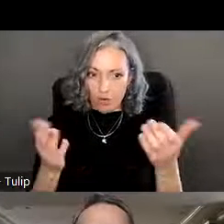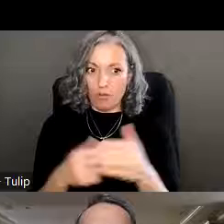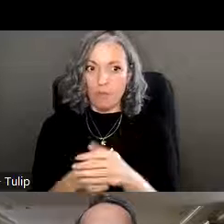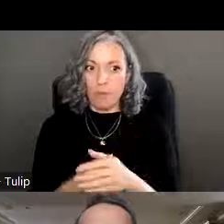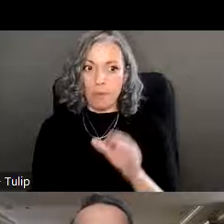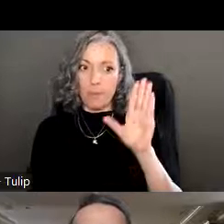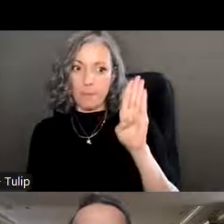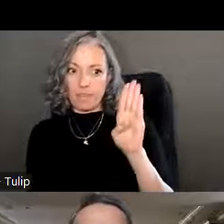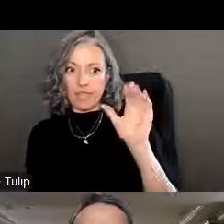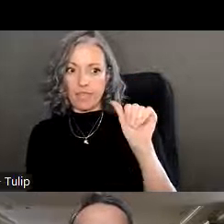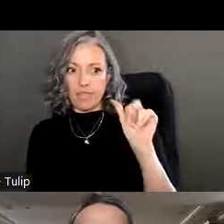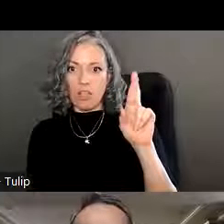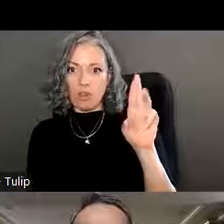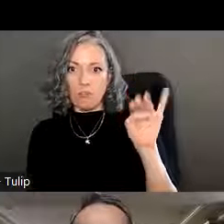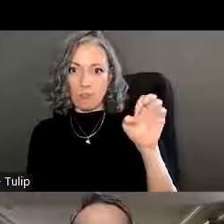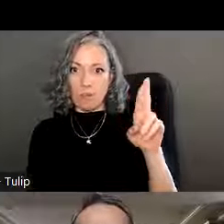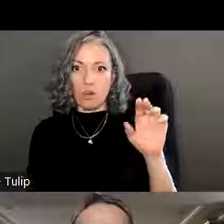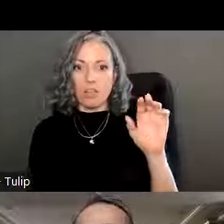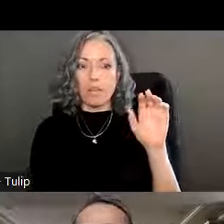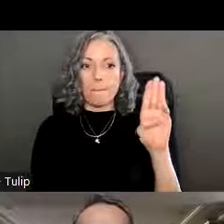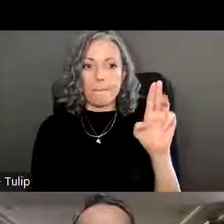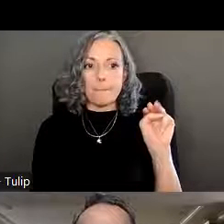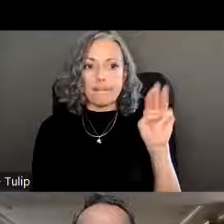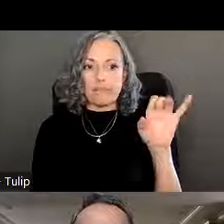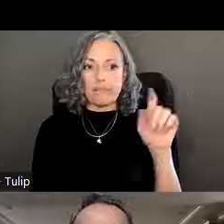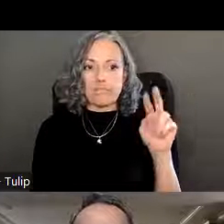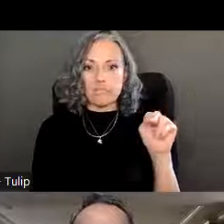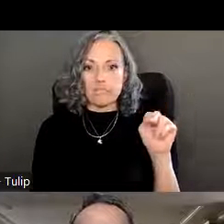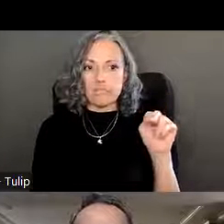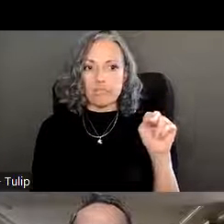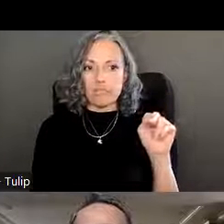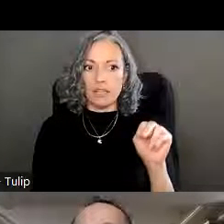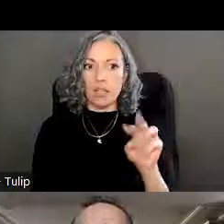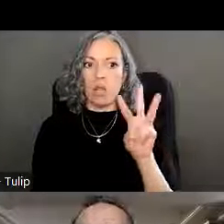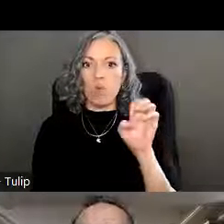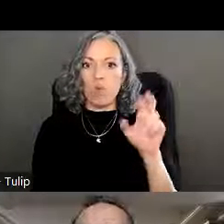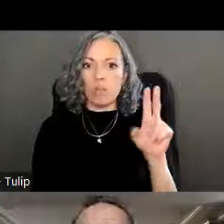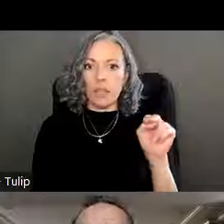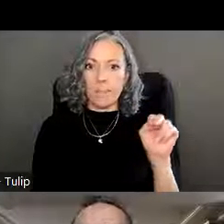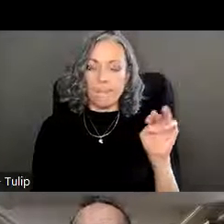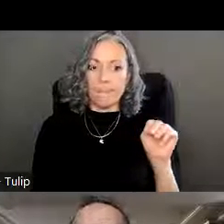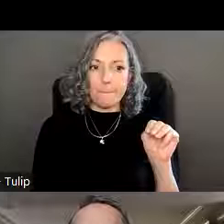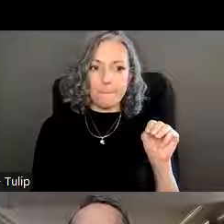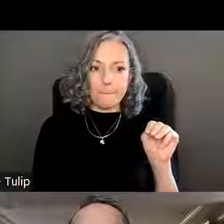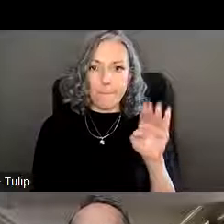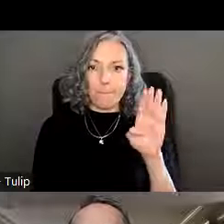Barbara McClendon. Here. Dr. William Mobley.